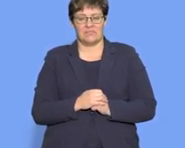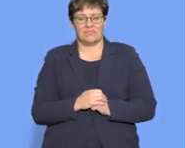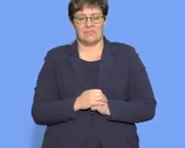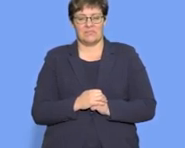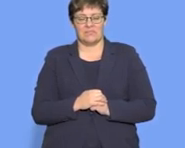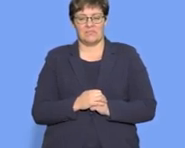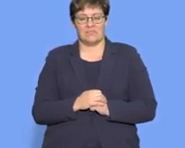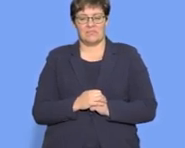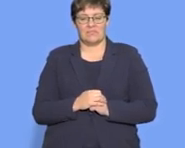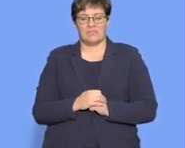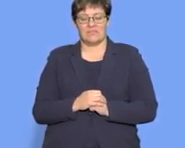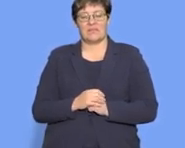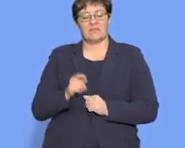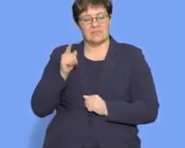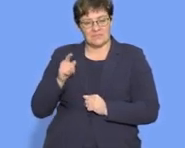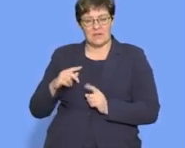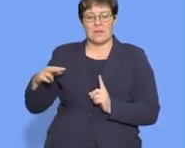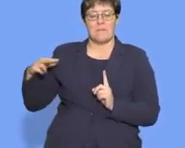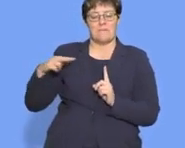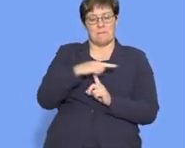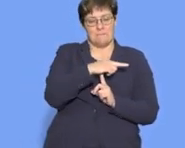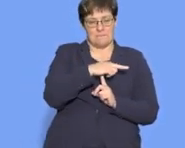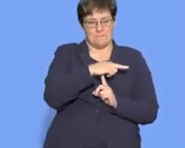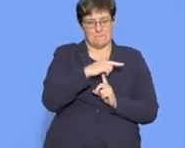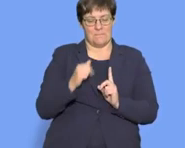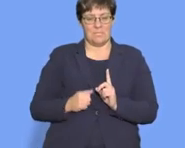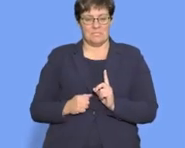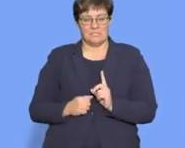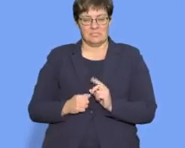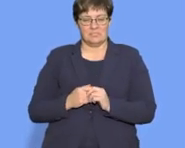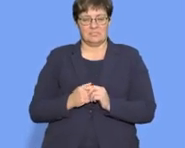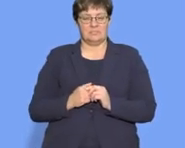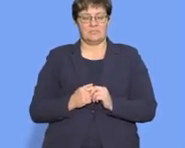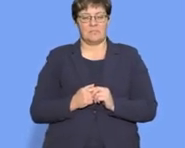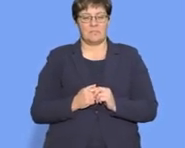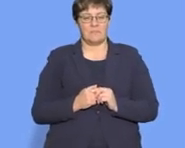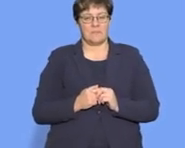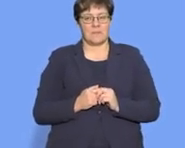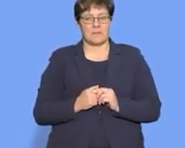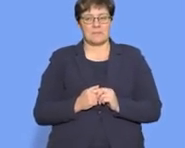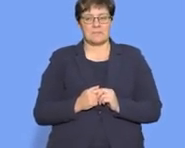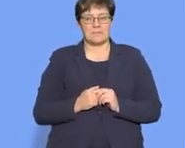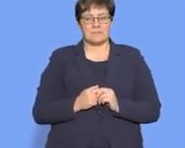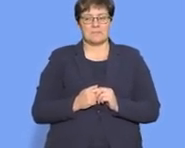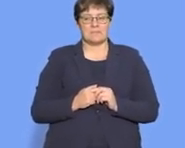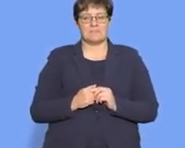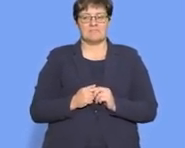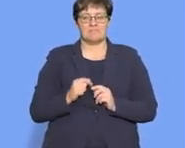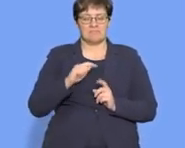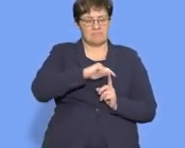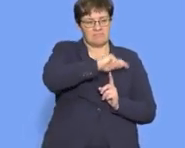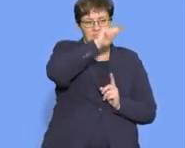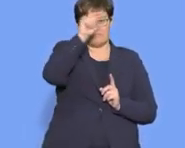This is a section across a plant, and that bit there is